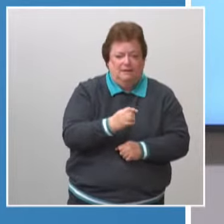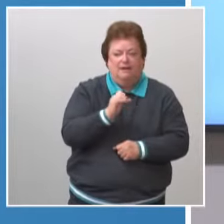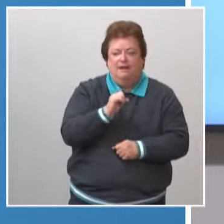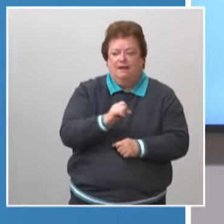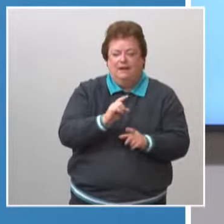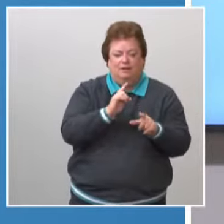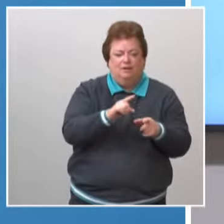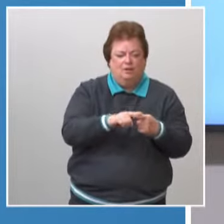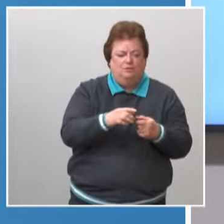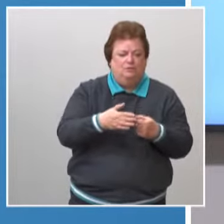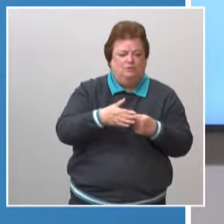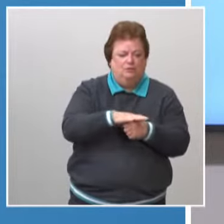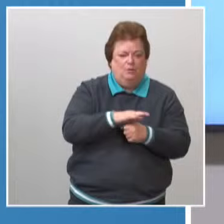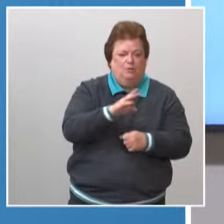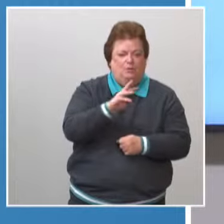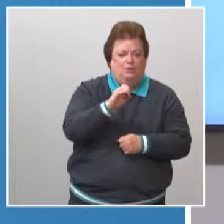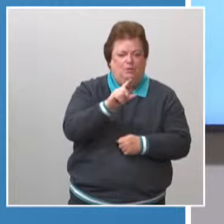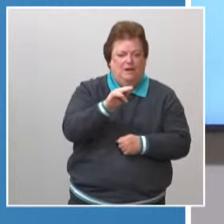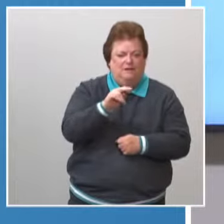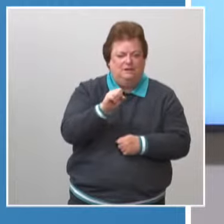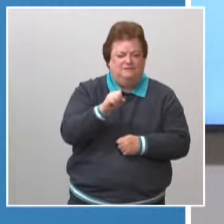to